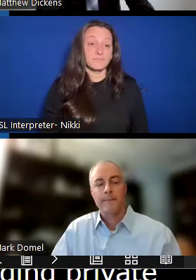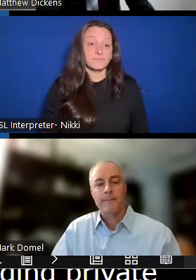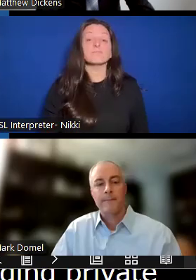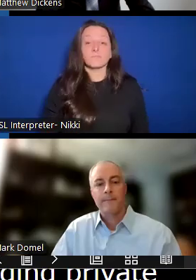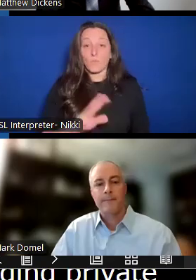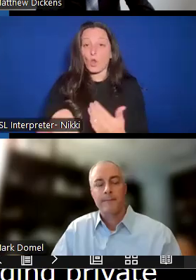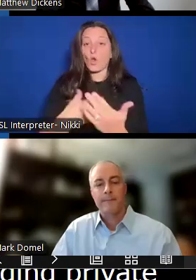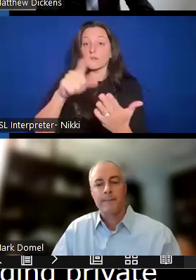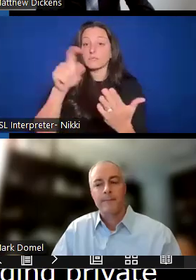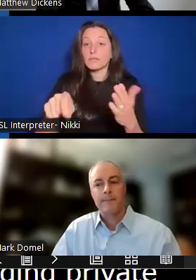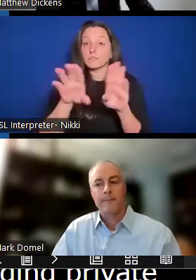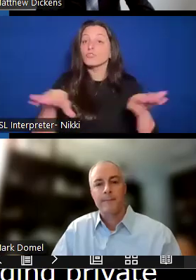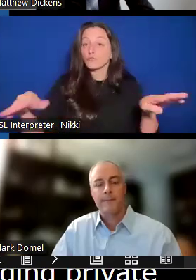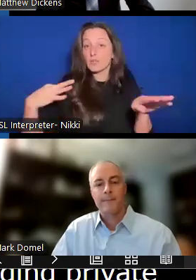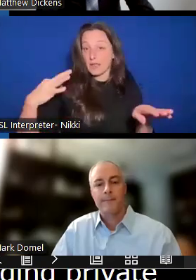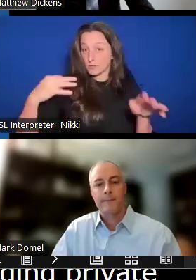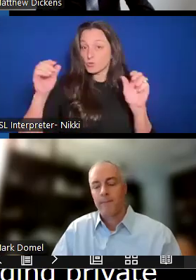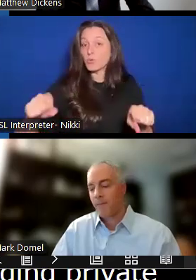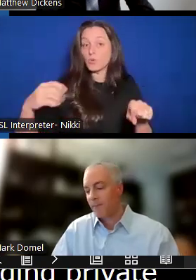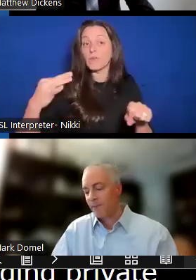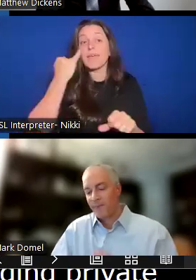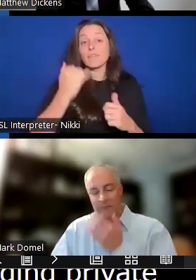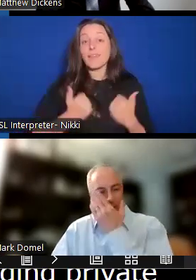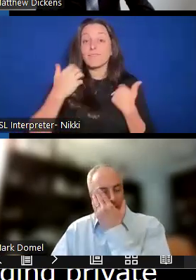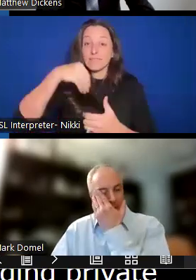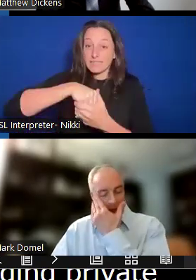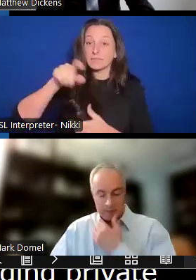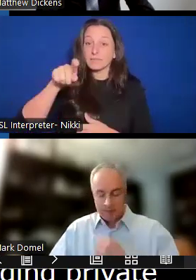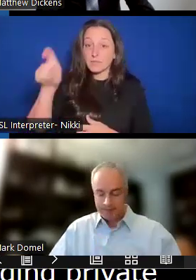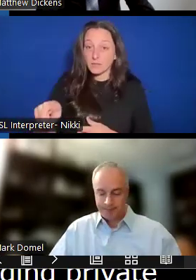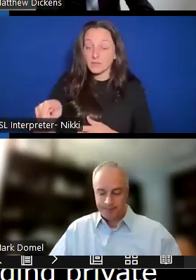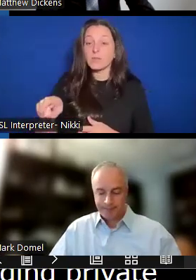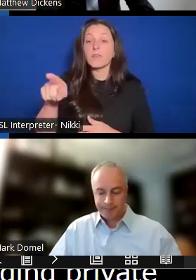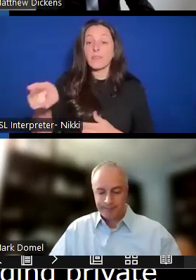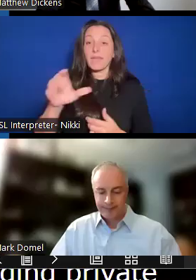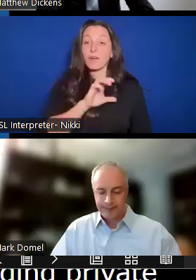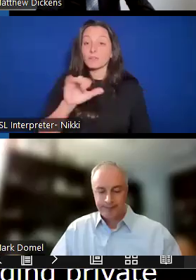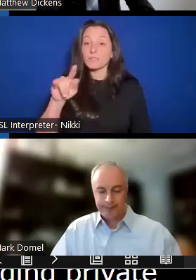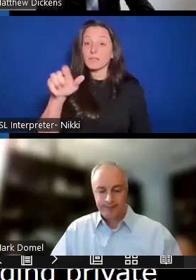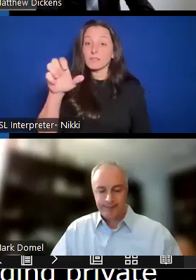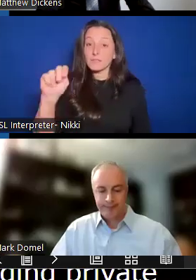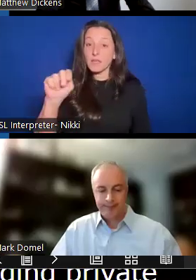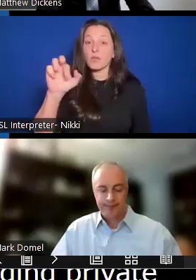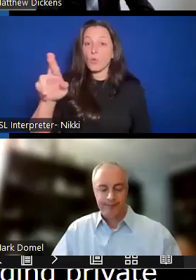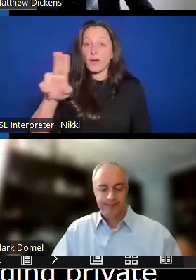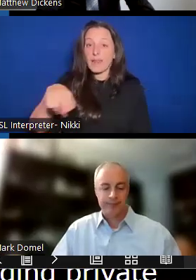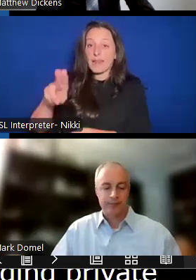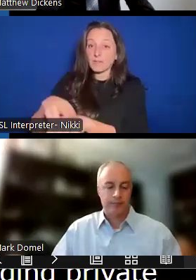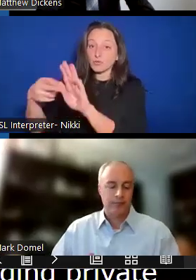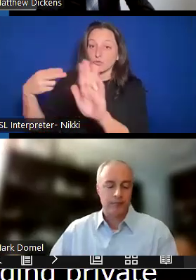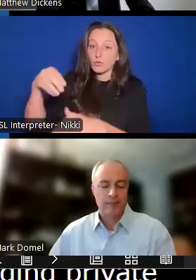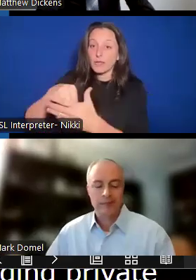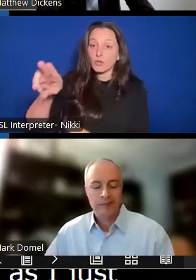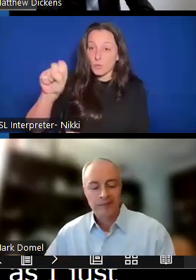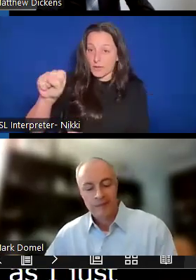All Texas children are eligible as long as they reside in the state of Texas. They are a citizen or national of the United States and